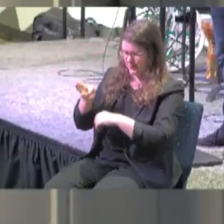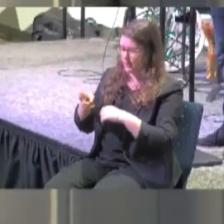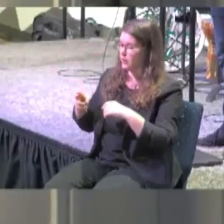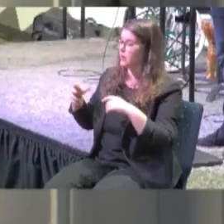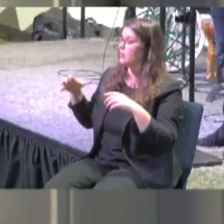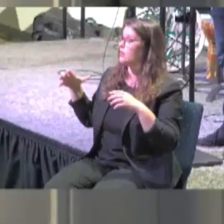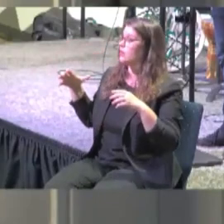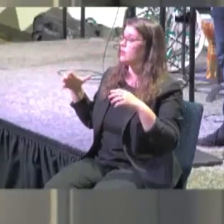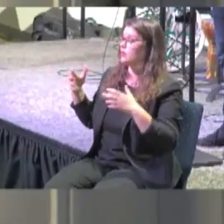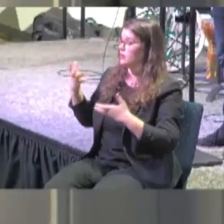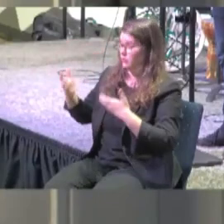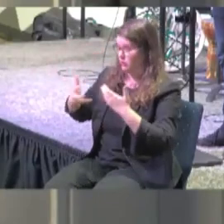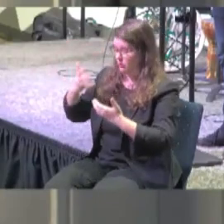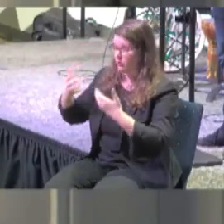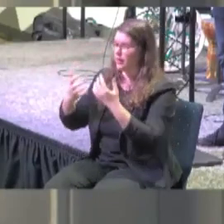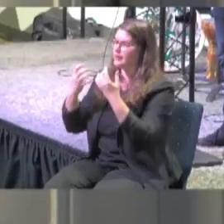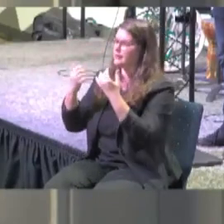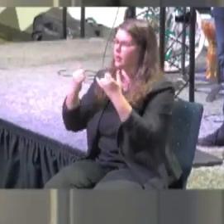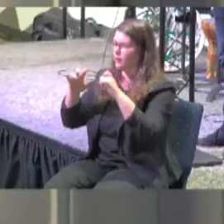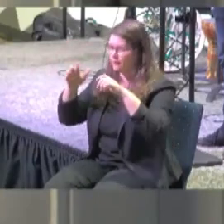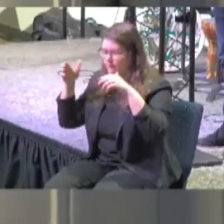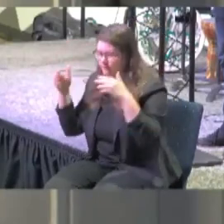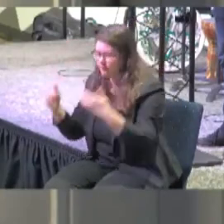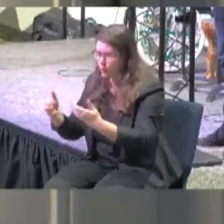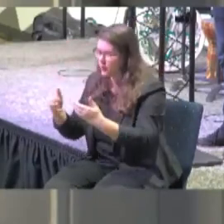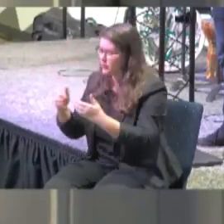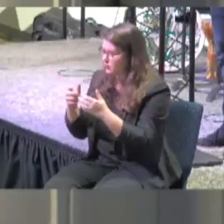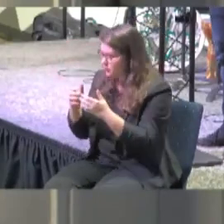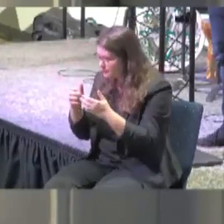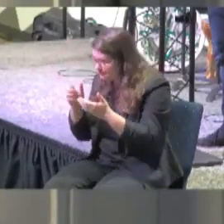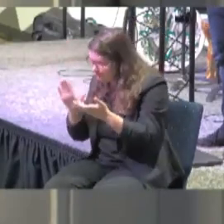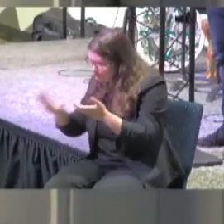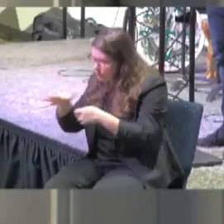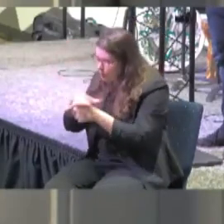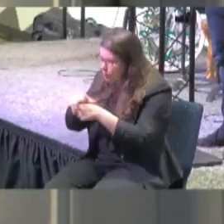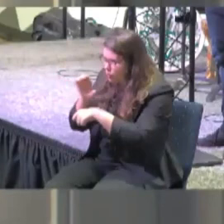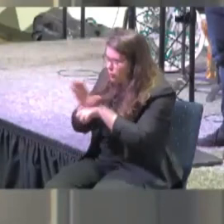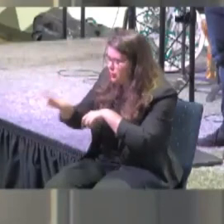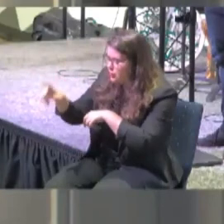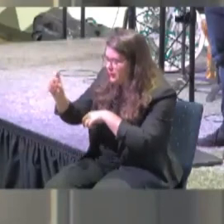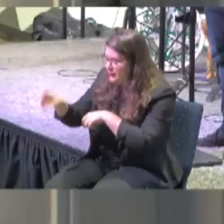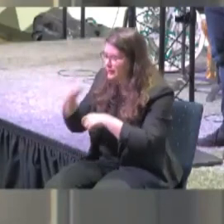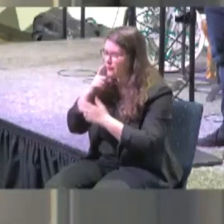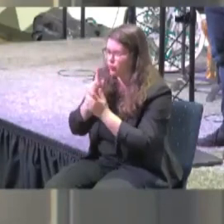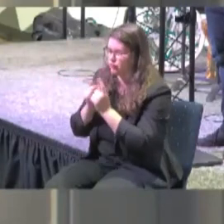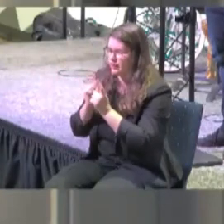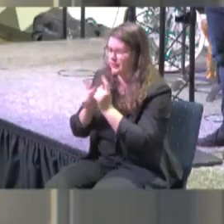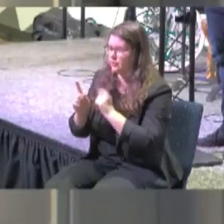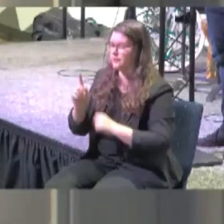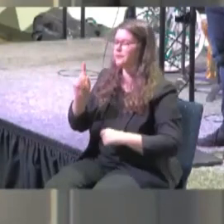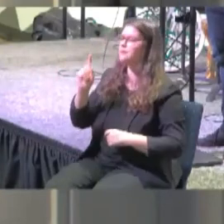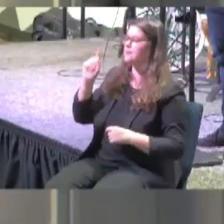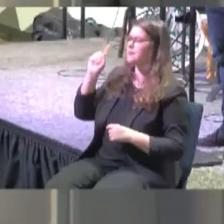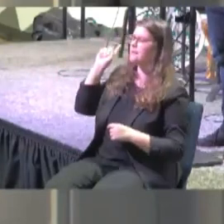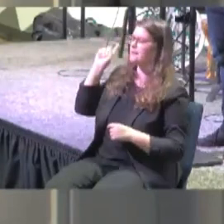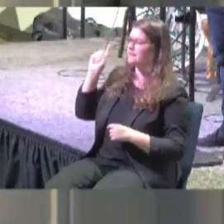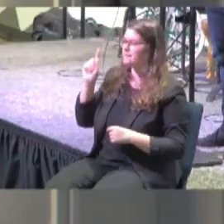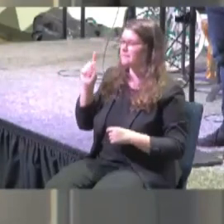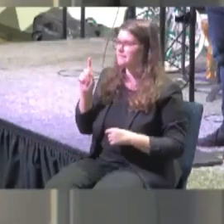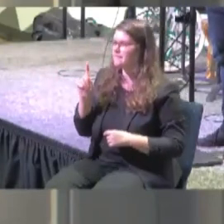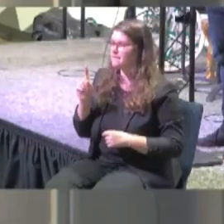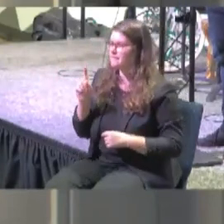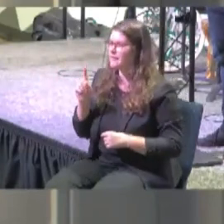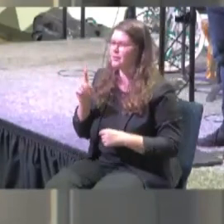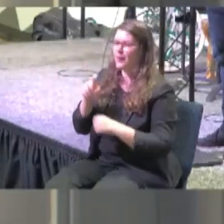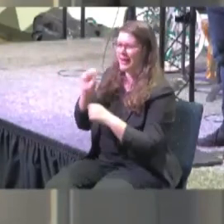church-centric focus in translation? I work for an organization that works with all the churches and is